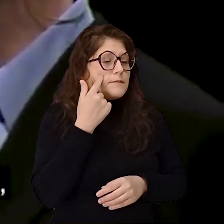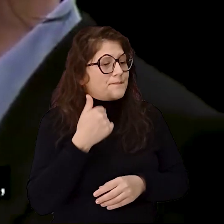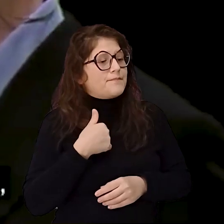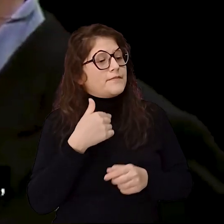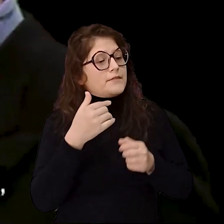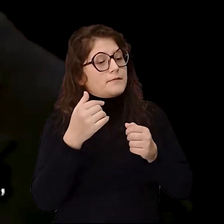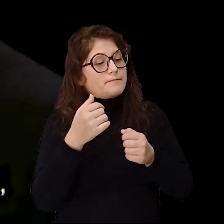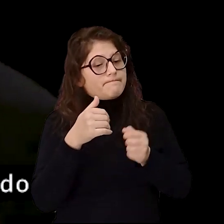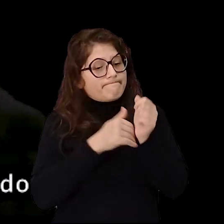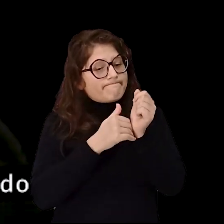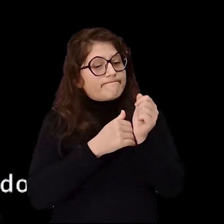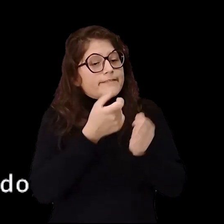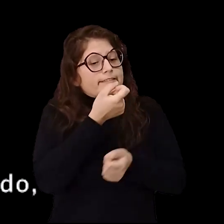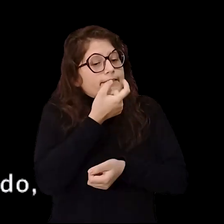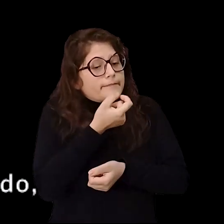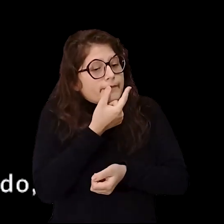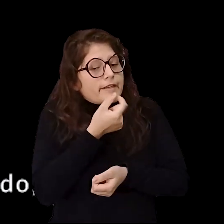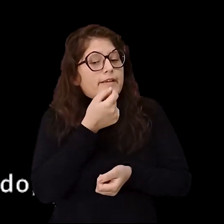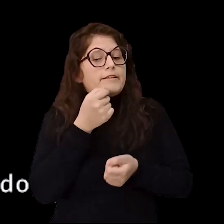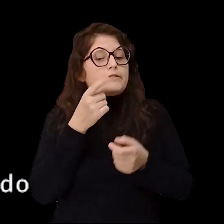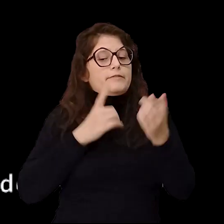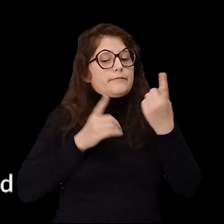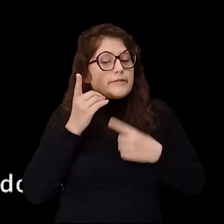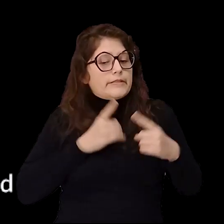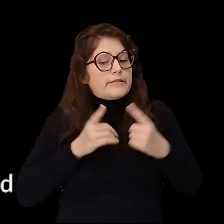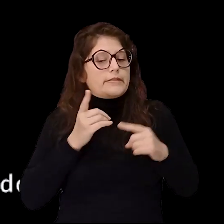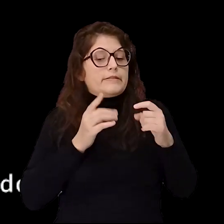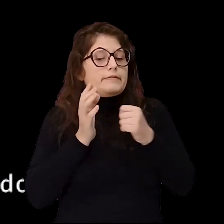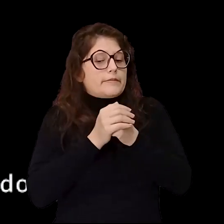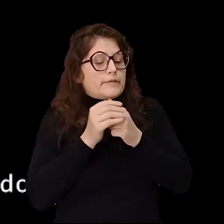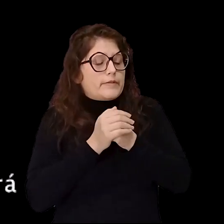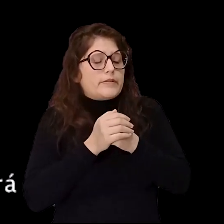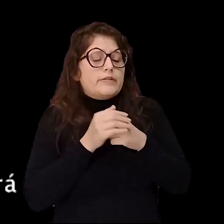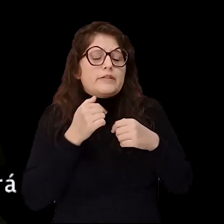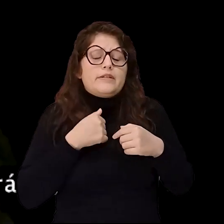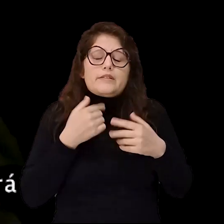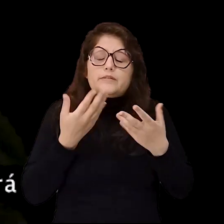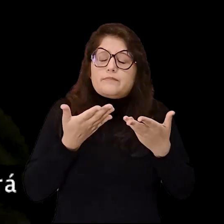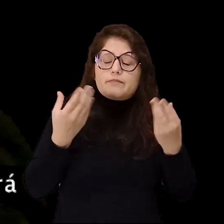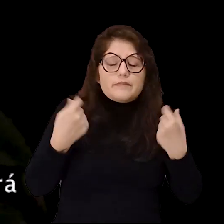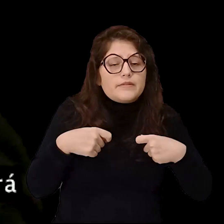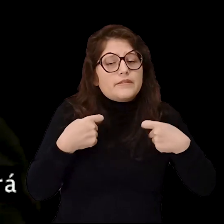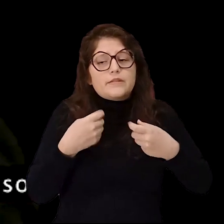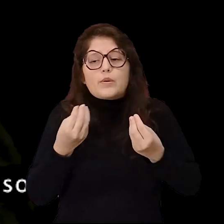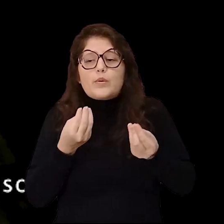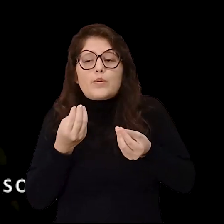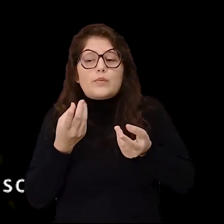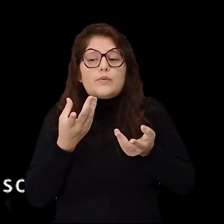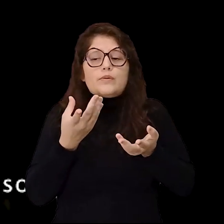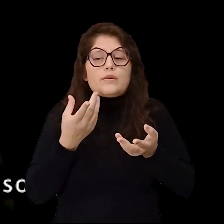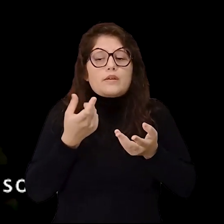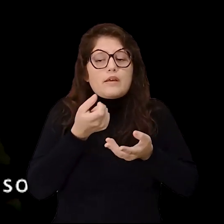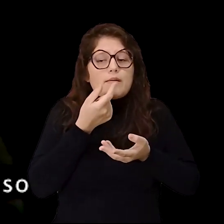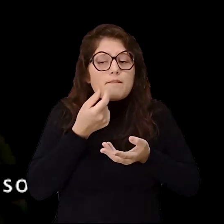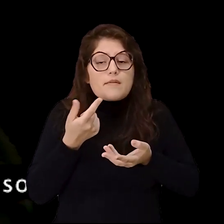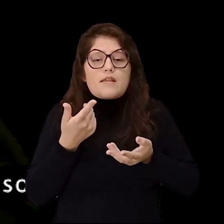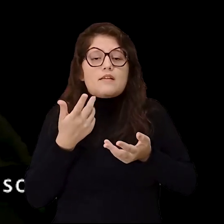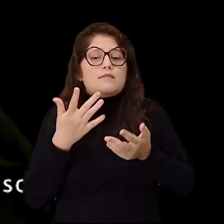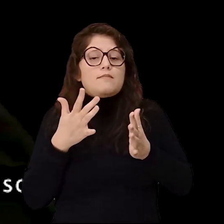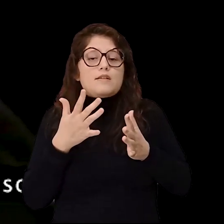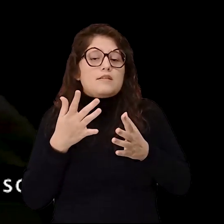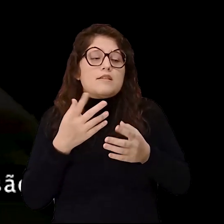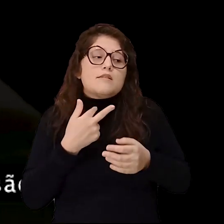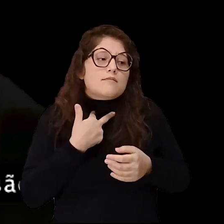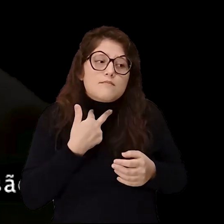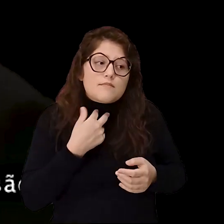at the same conference, her husband took me aside. And he said, my wife wouldn't think that I was really much of a guy if